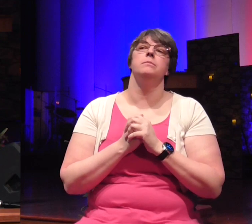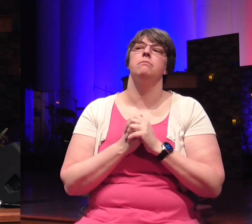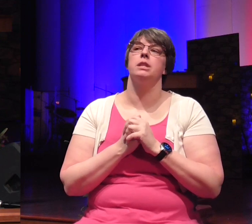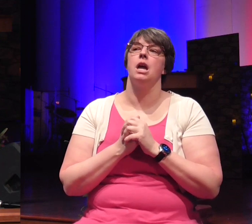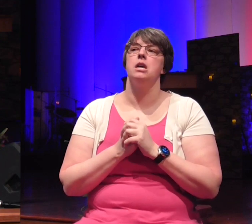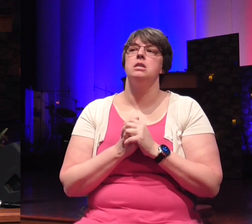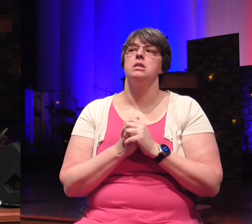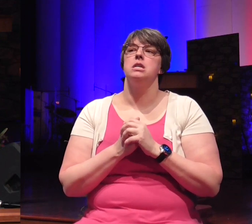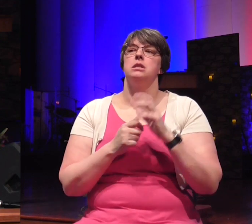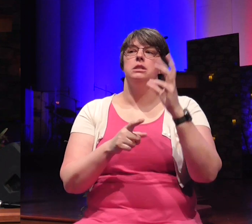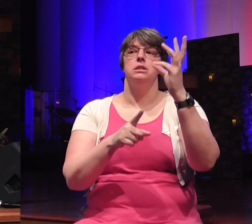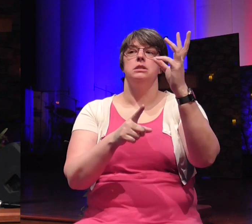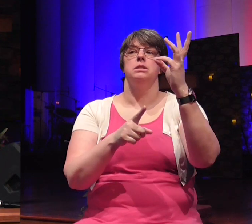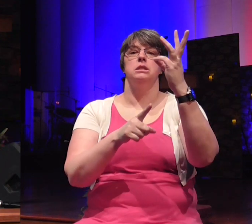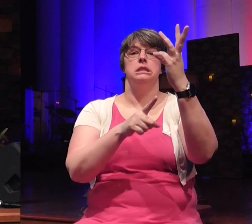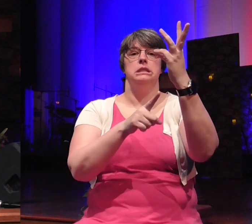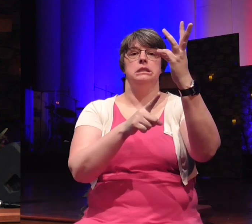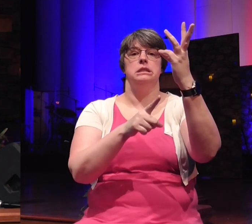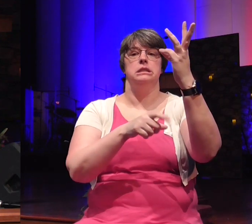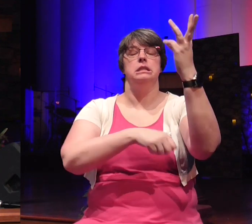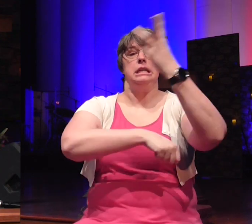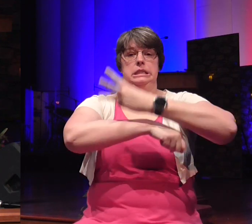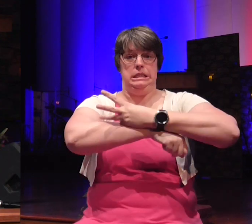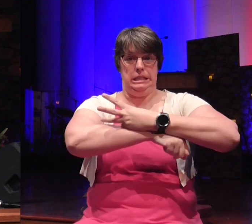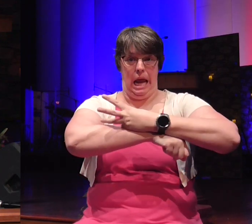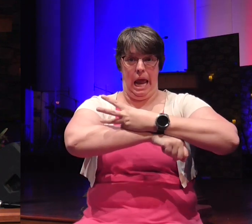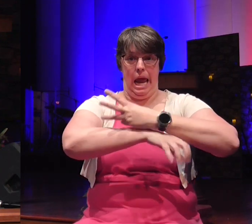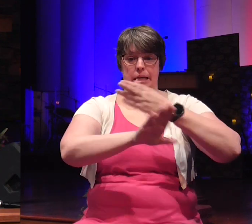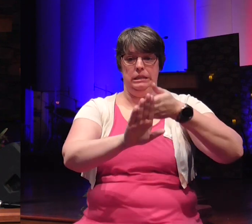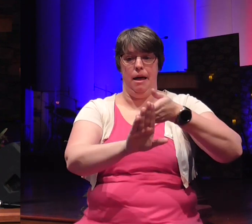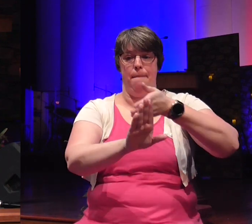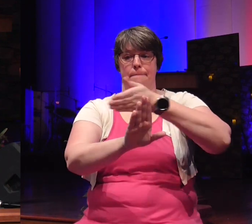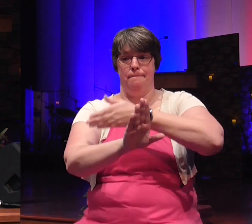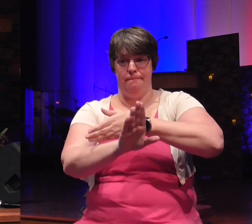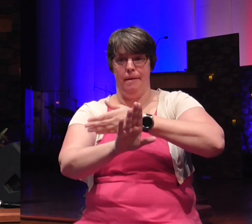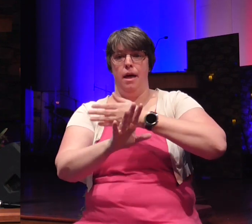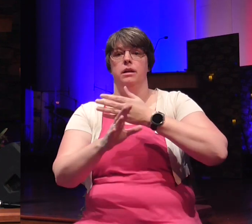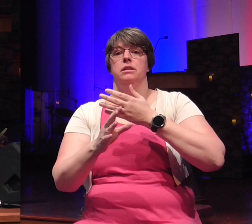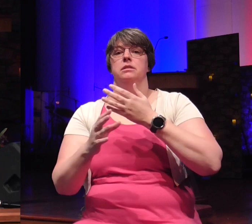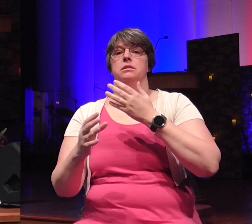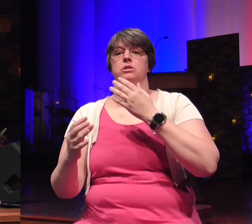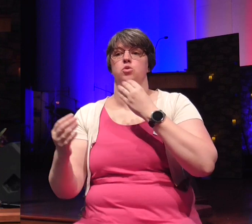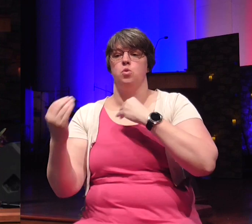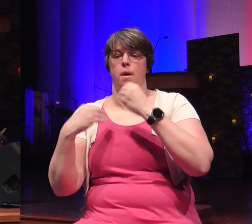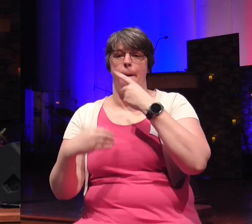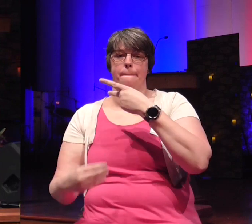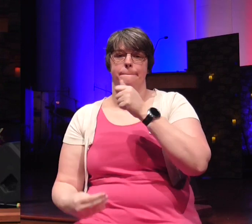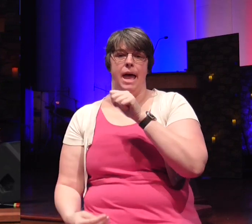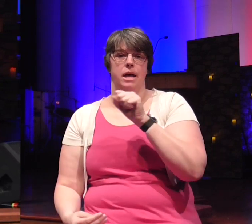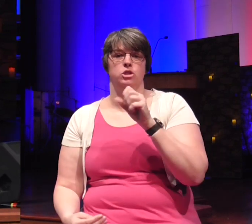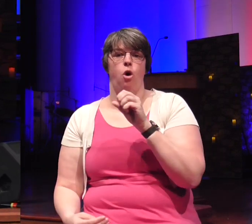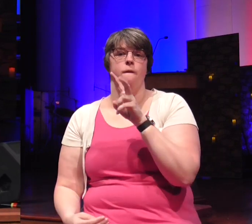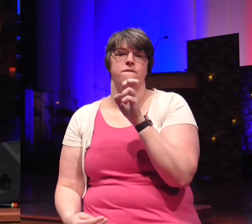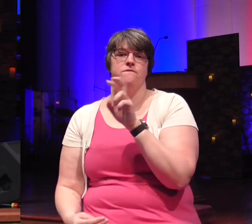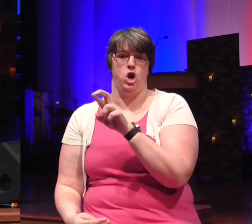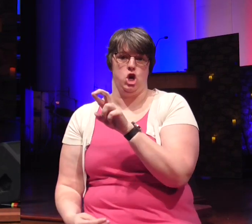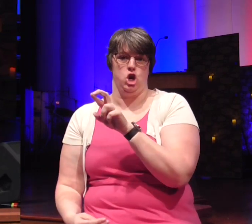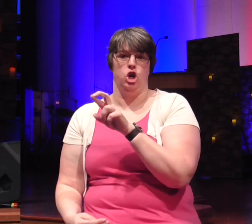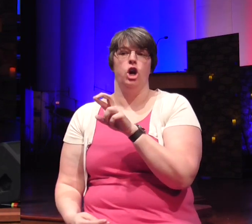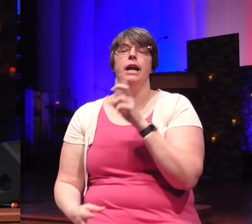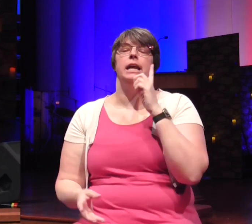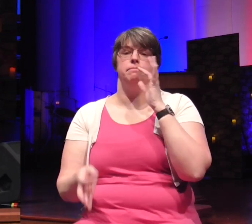6 days prior to the Feast of the Passover, he made what's called the great decision to go back